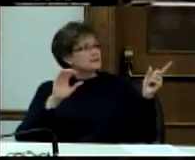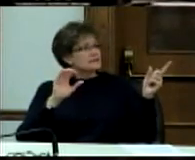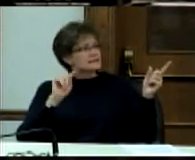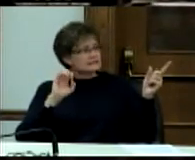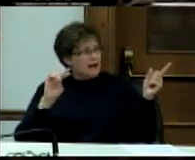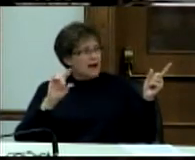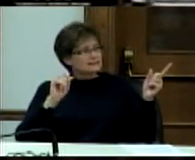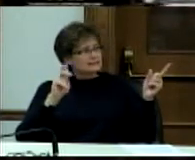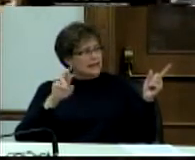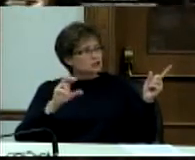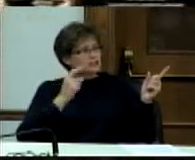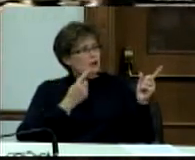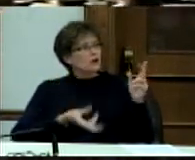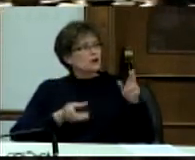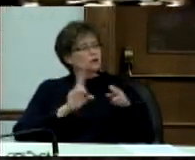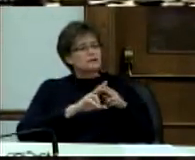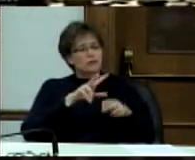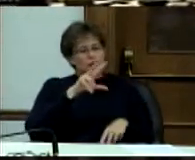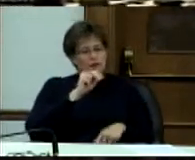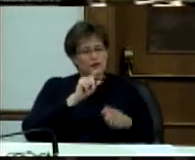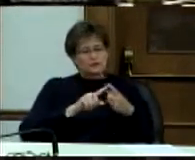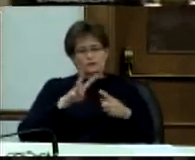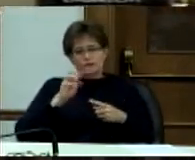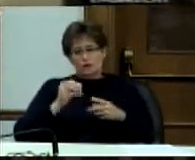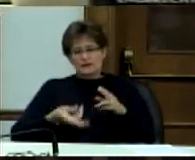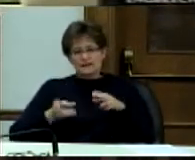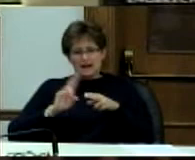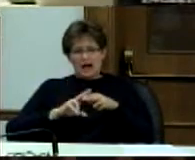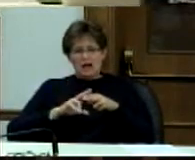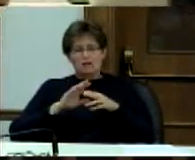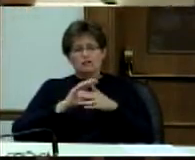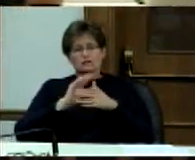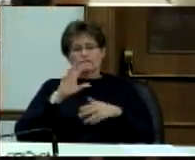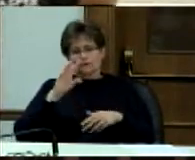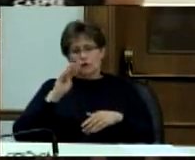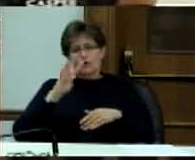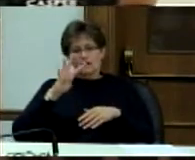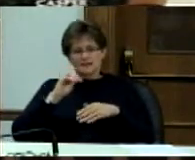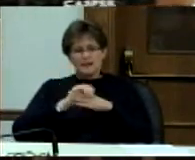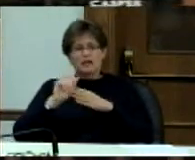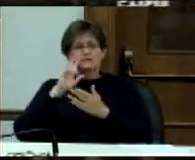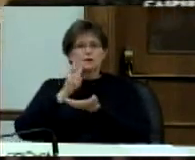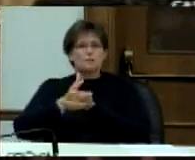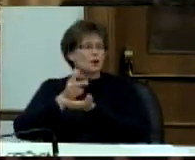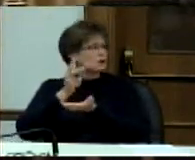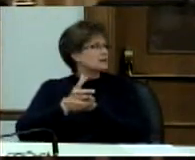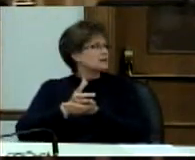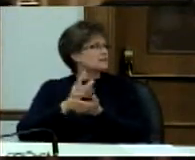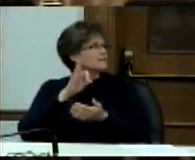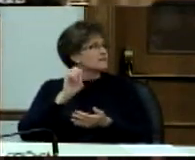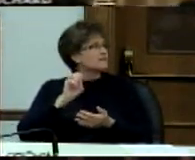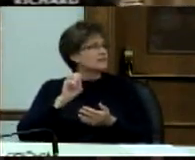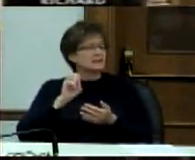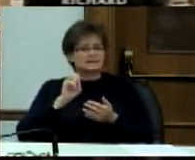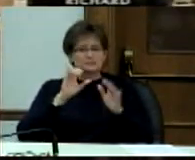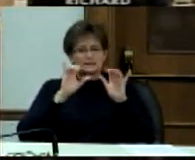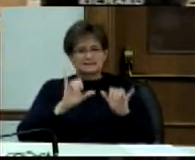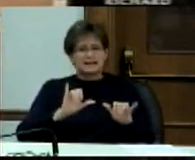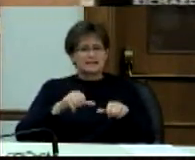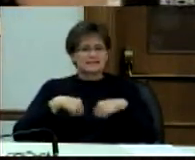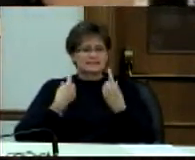Yeah, we do. We're proposing to increase the fee from $30 to $40 per semester. And the fee hasn't increased since, it's been